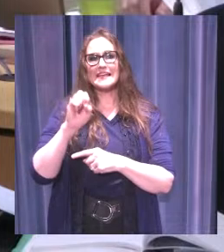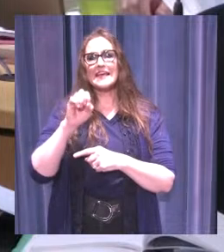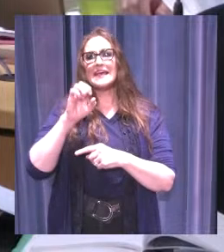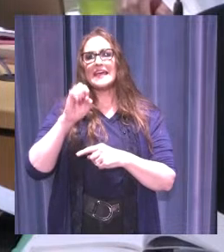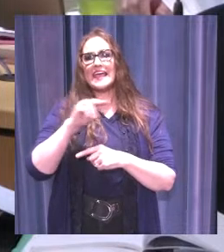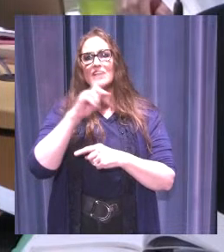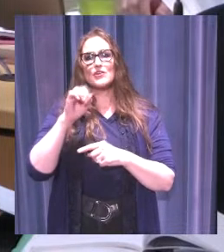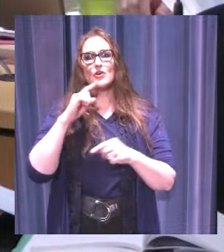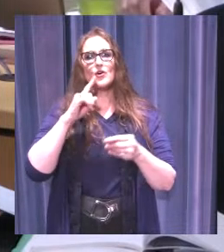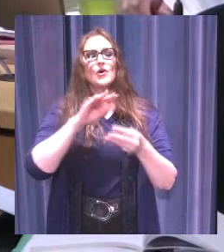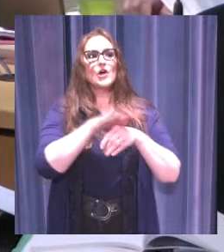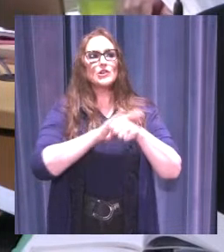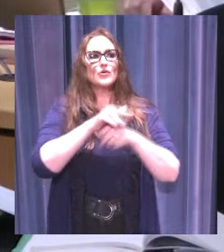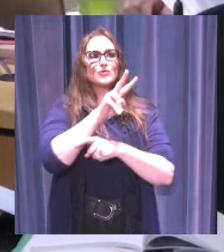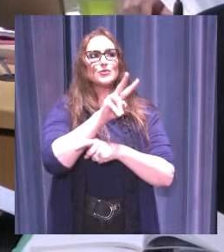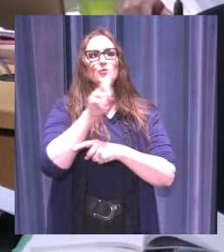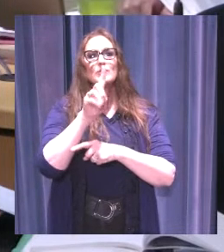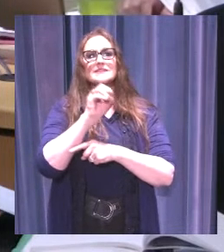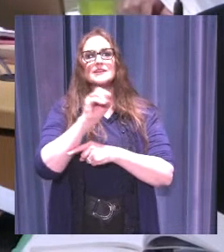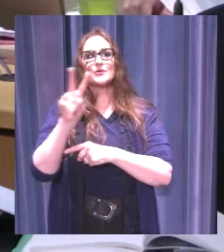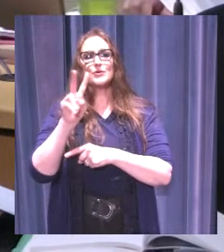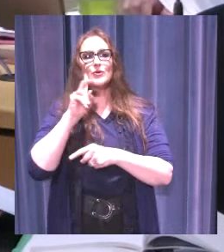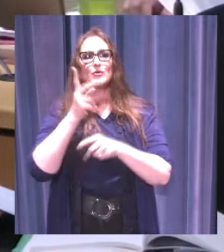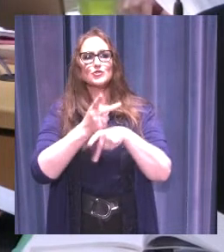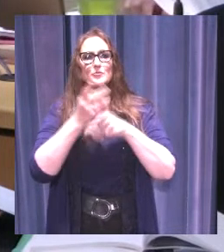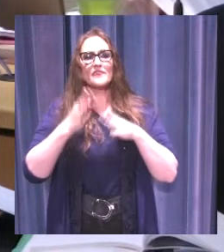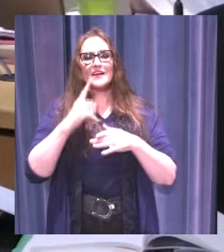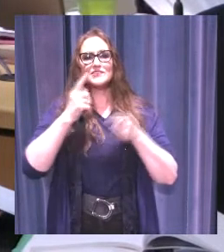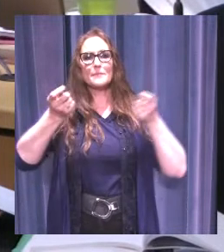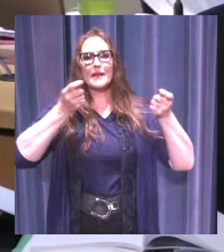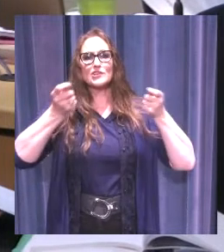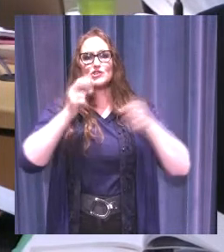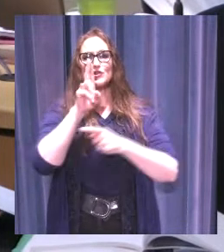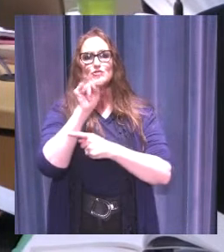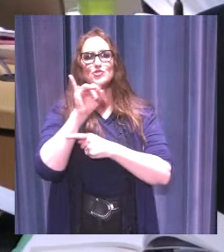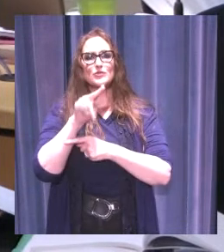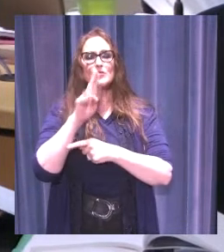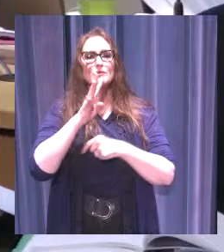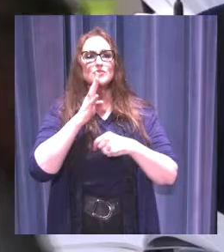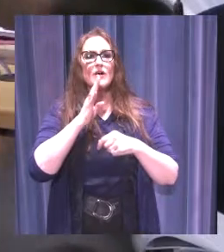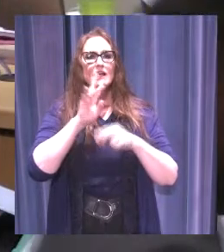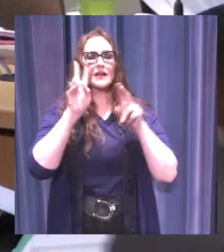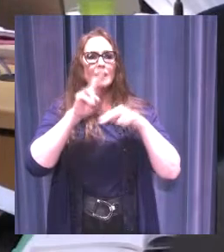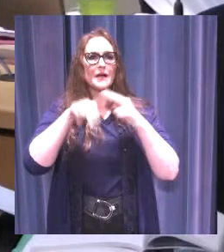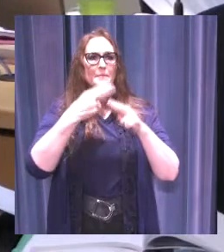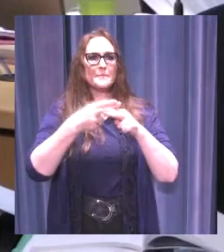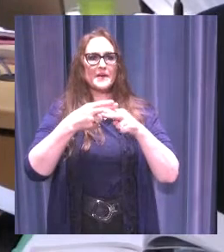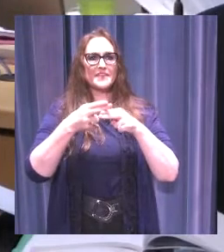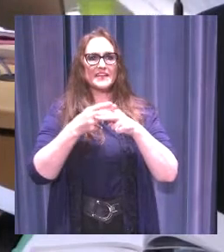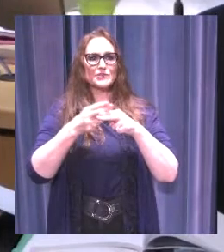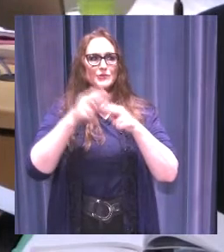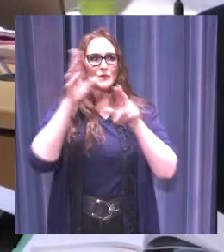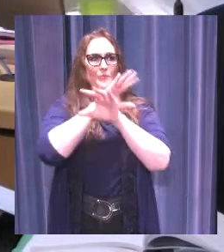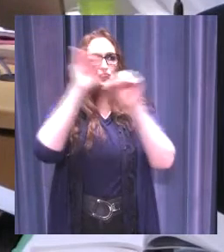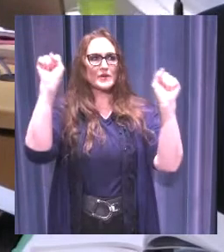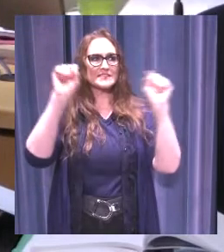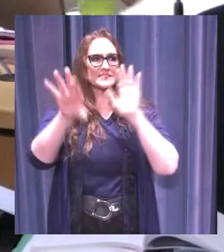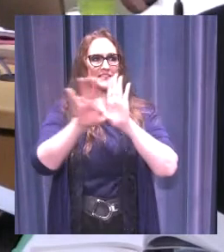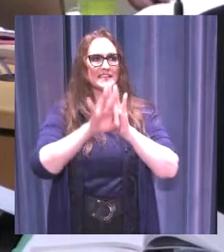Local 2102, Supervisors and Managerial Union, and he'll be speaking on the topic of the interim president selection.